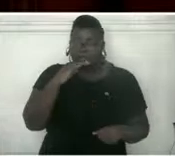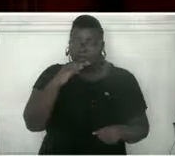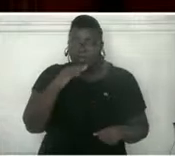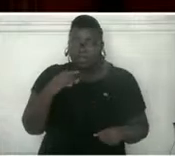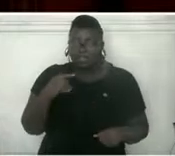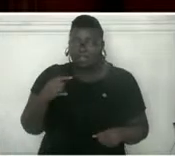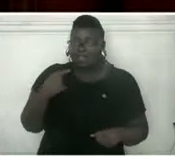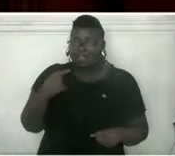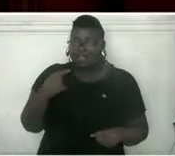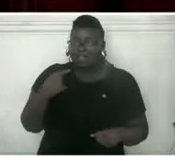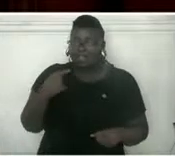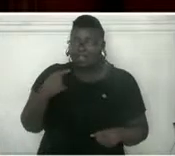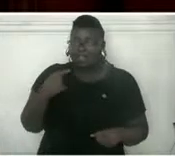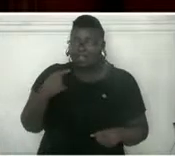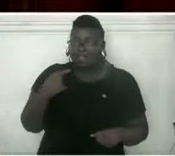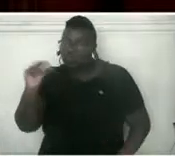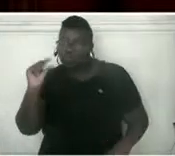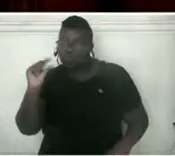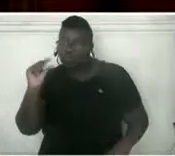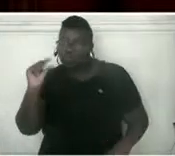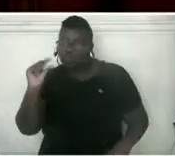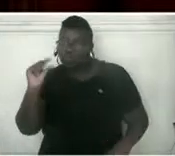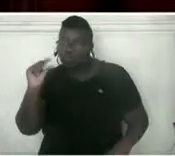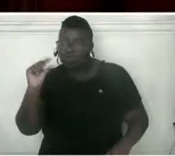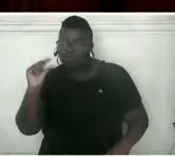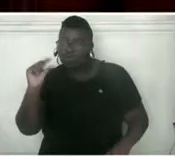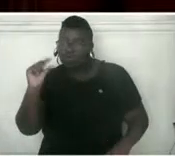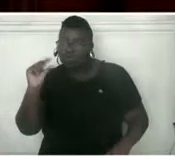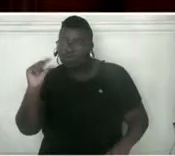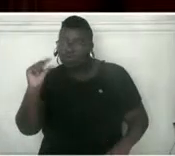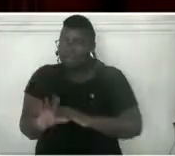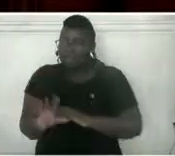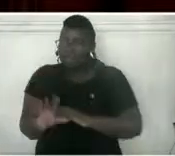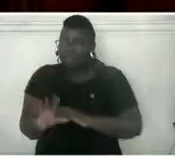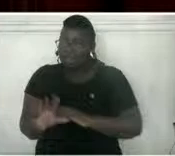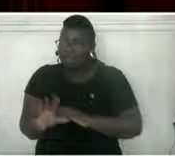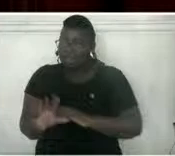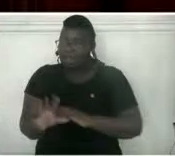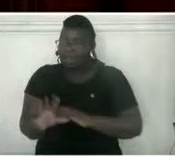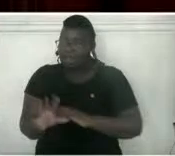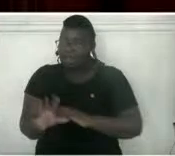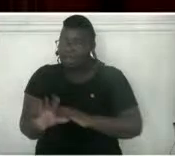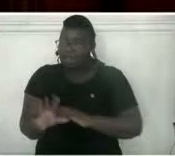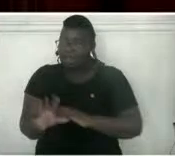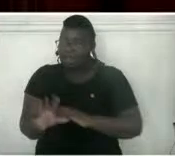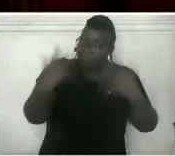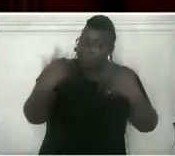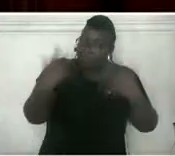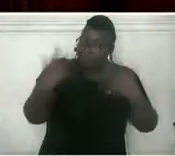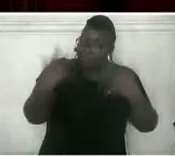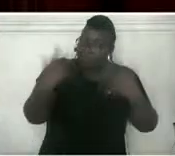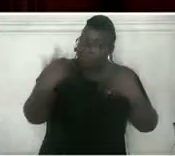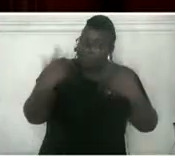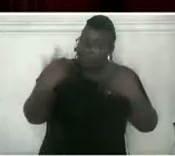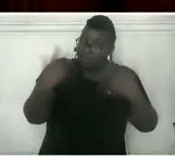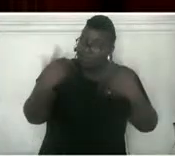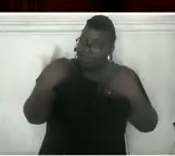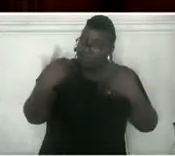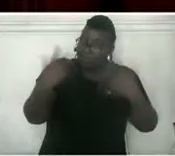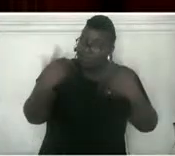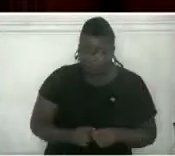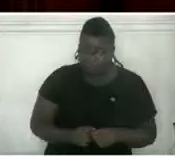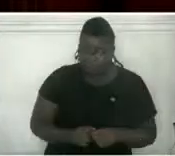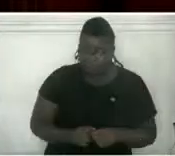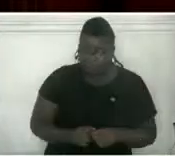is coming. We are talking about things that we've done from last year. The Ferrymax Potato